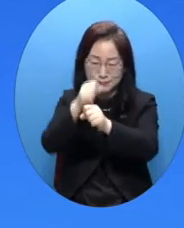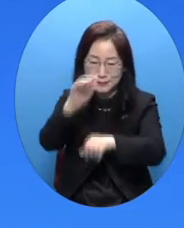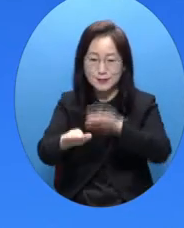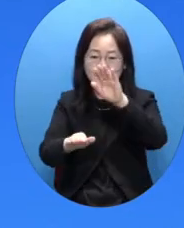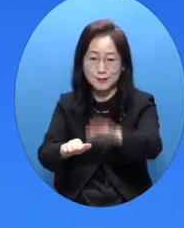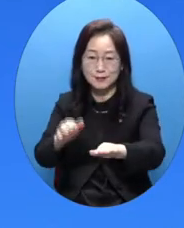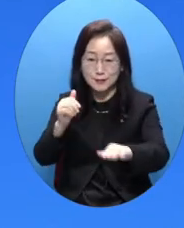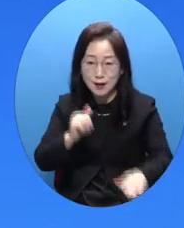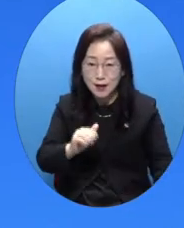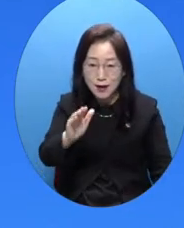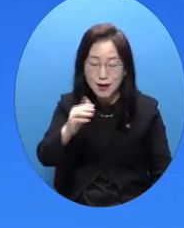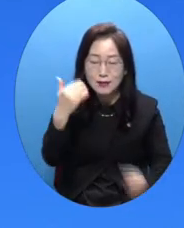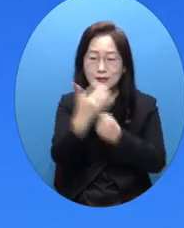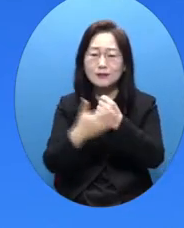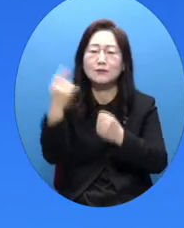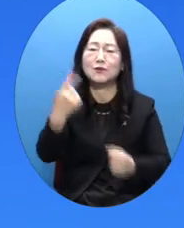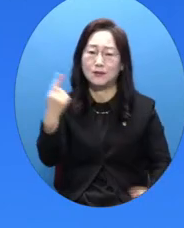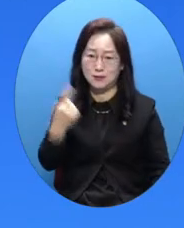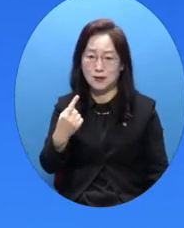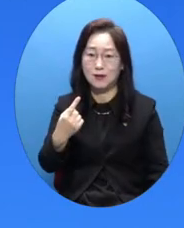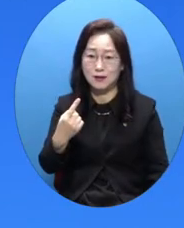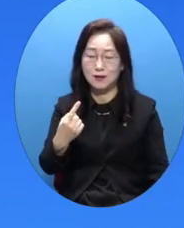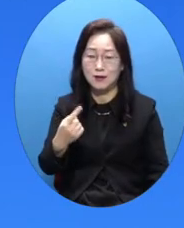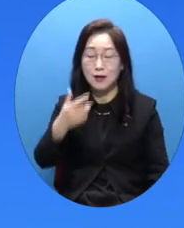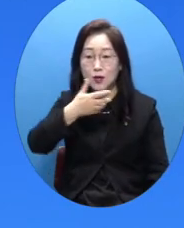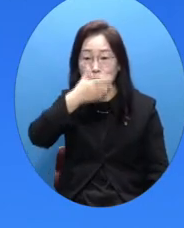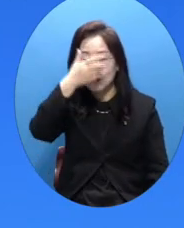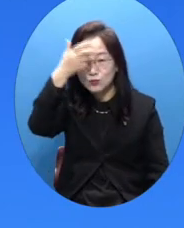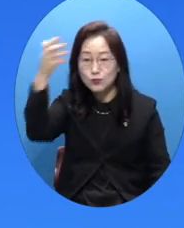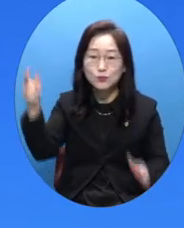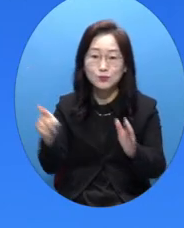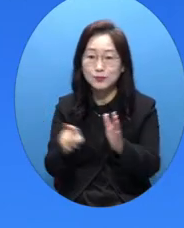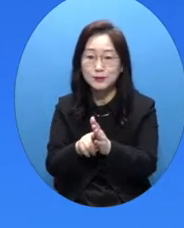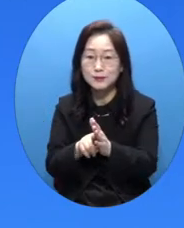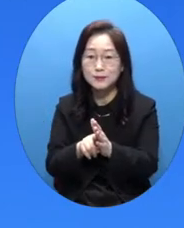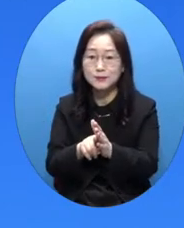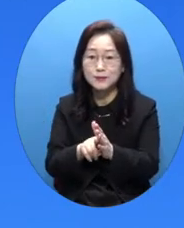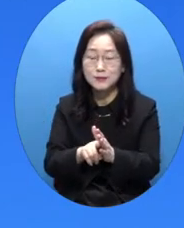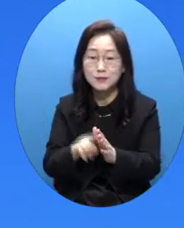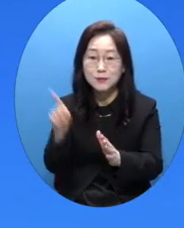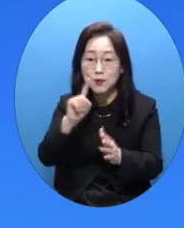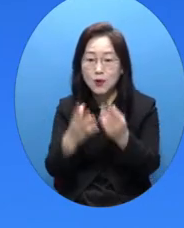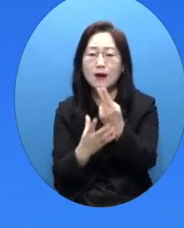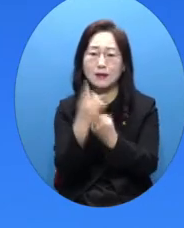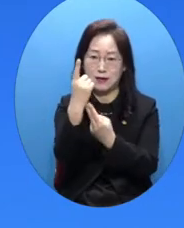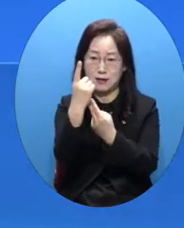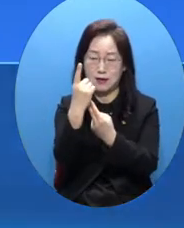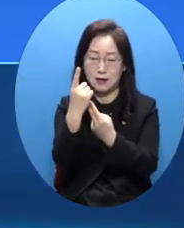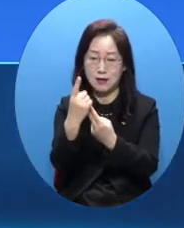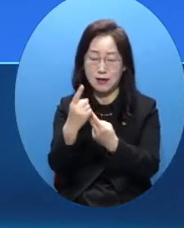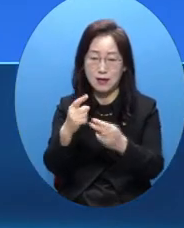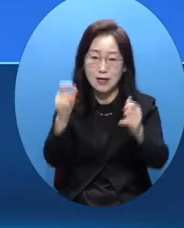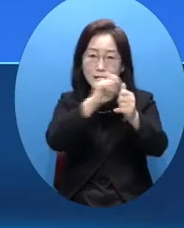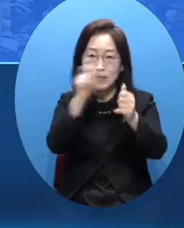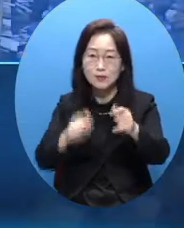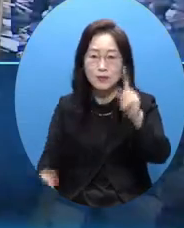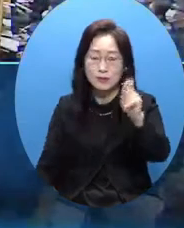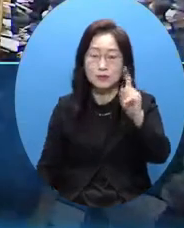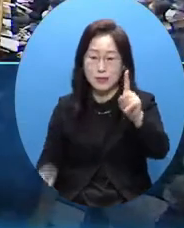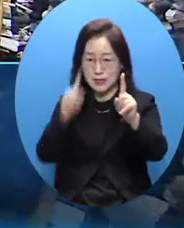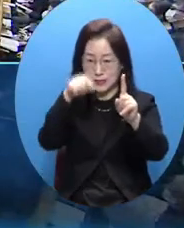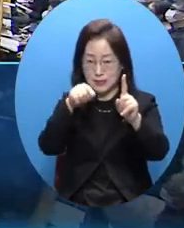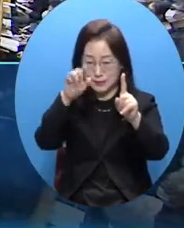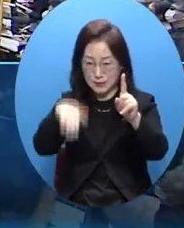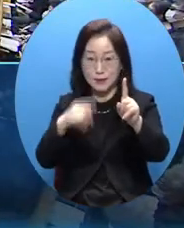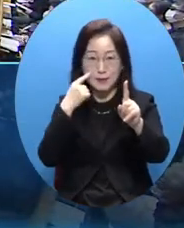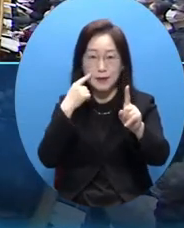this dream and March It Forward think Grace of Grace of the Lord will pour upon us faith and dream is just like one Hebrew 11